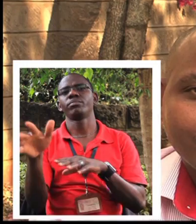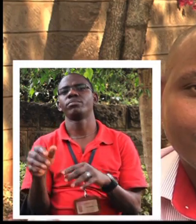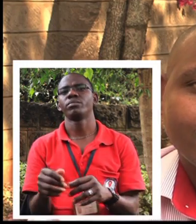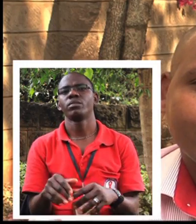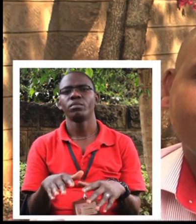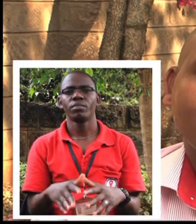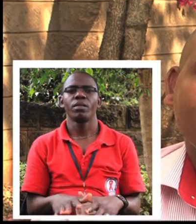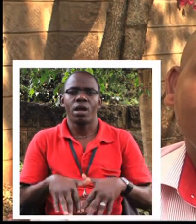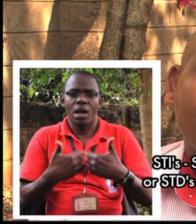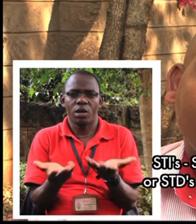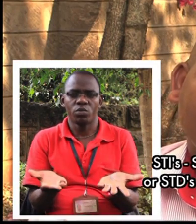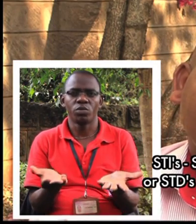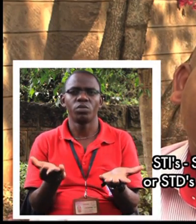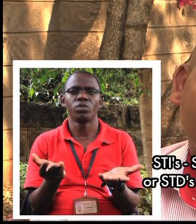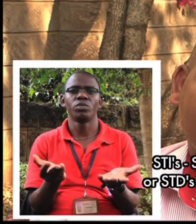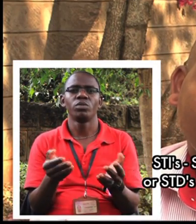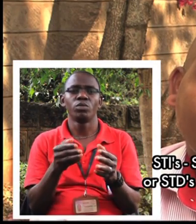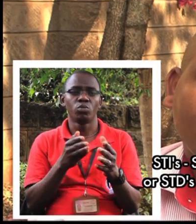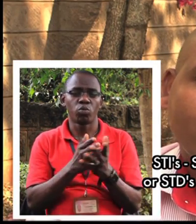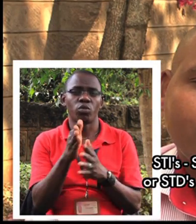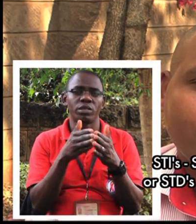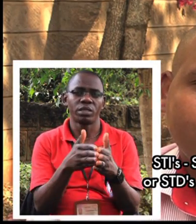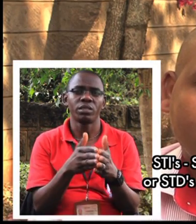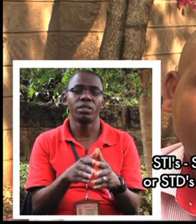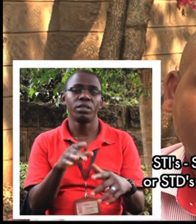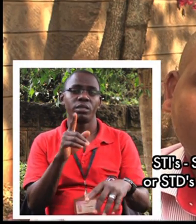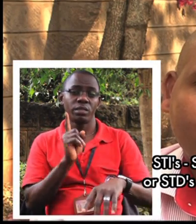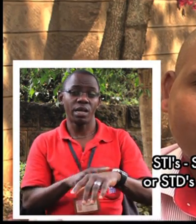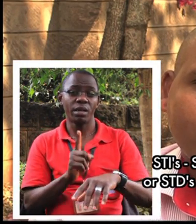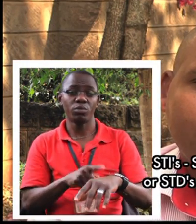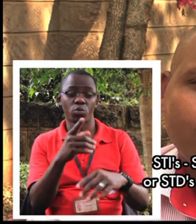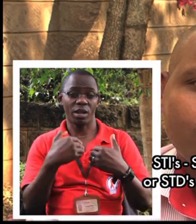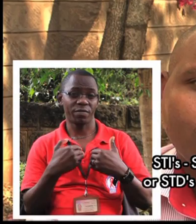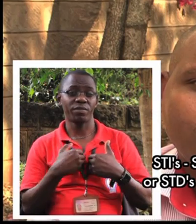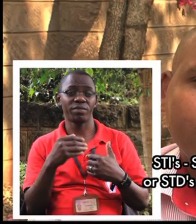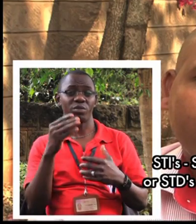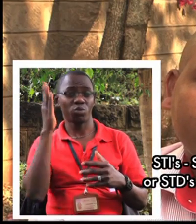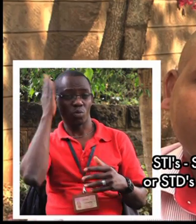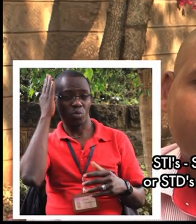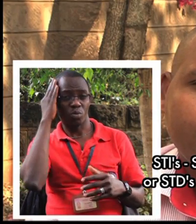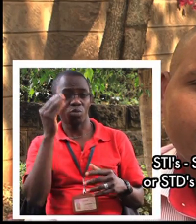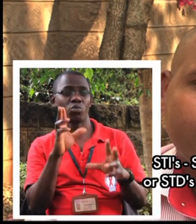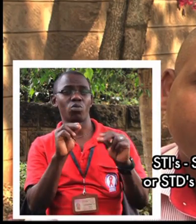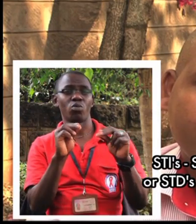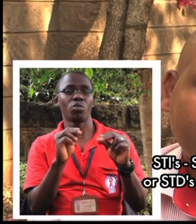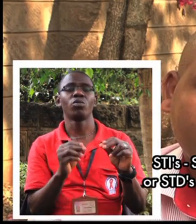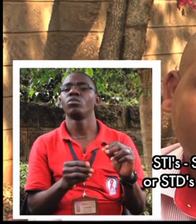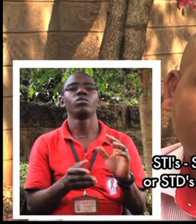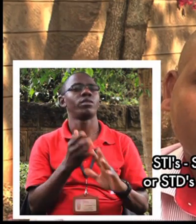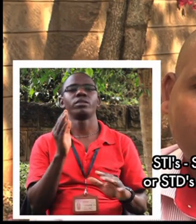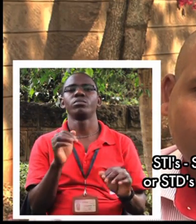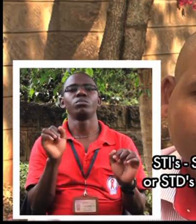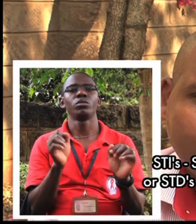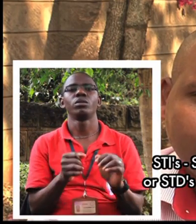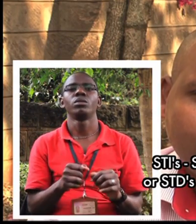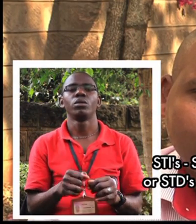are STIs? STI stands for sexually transmitted infections. They are also called STDs,